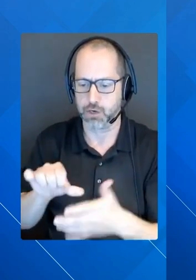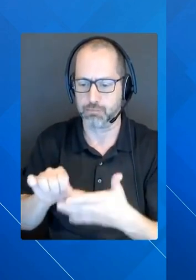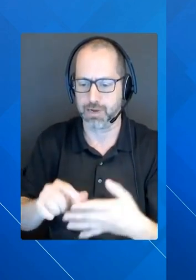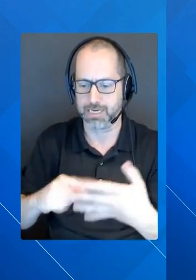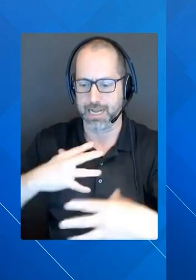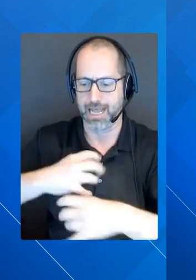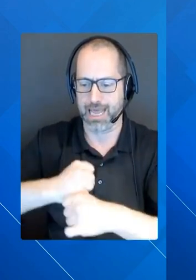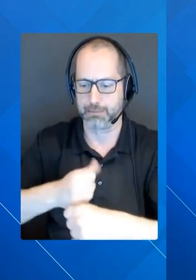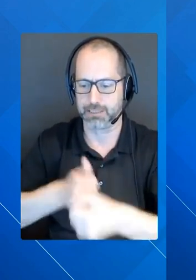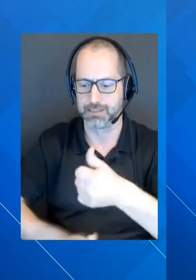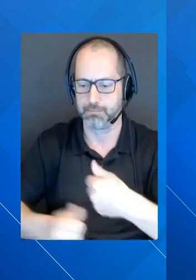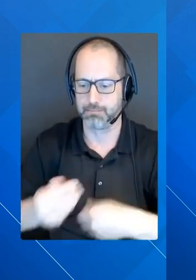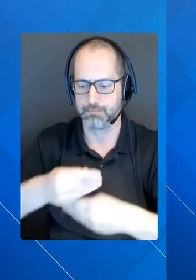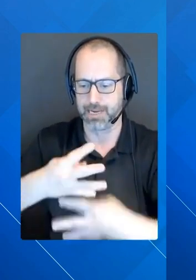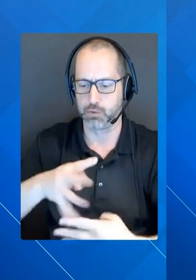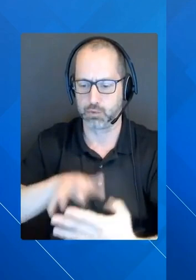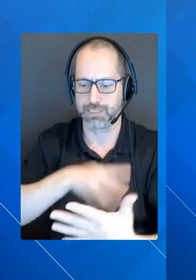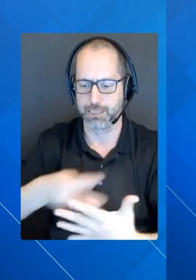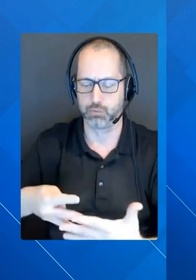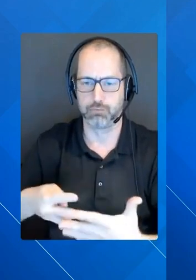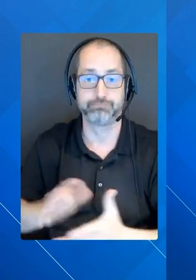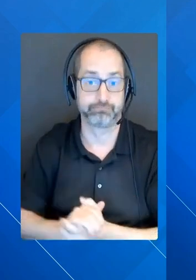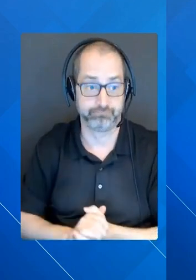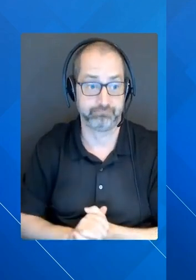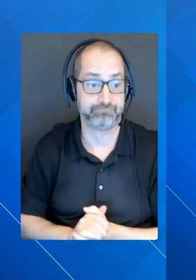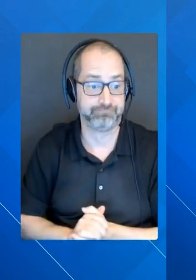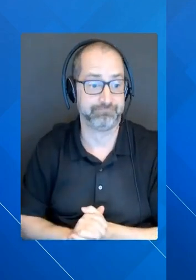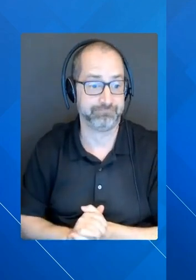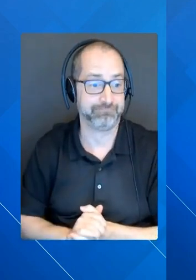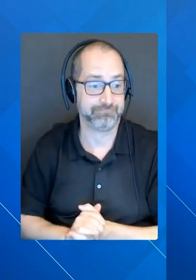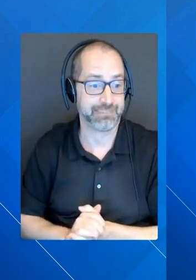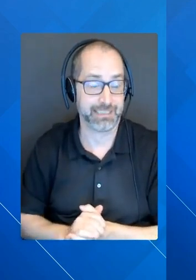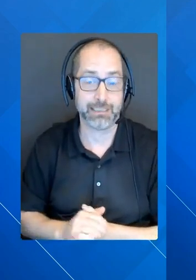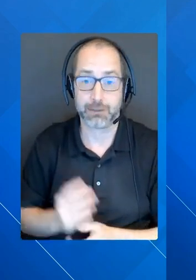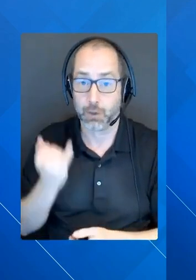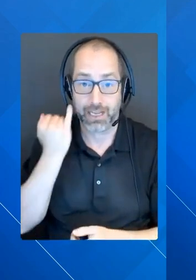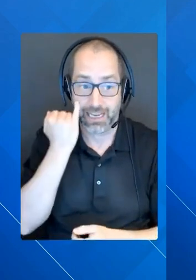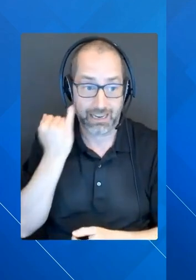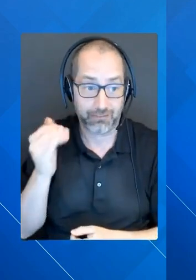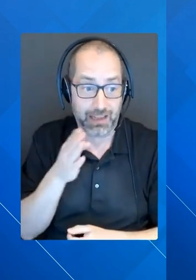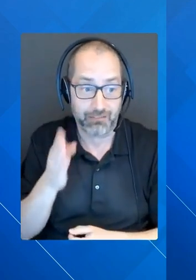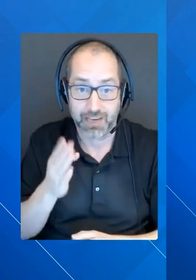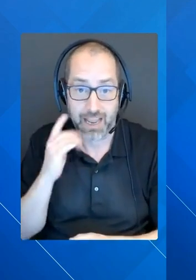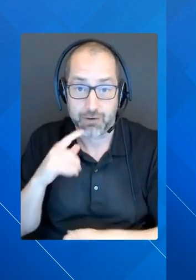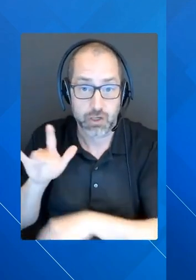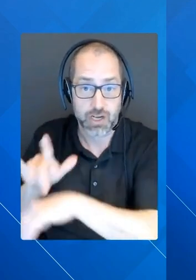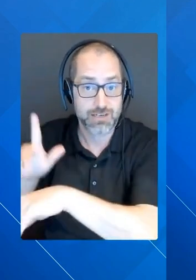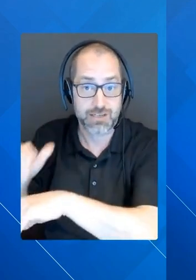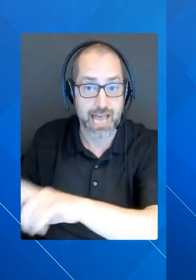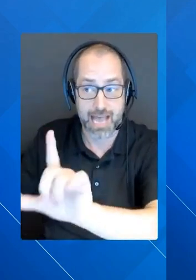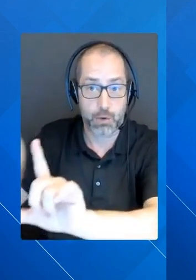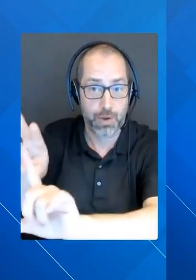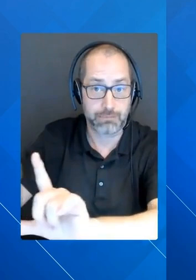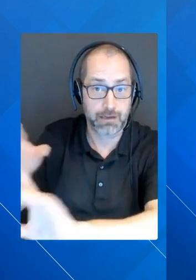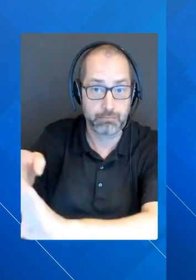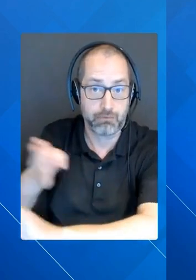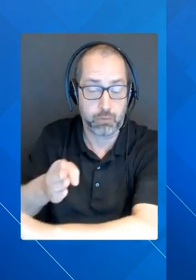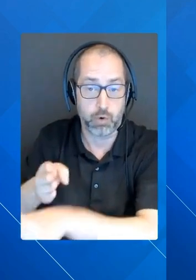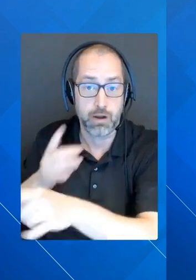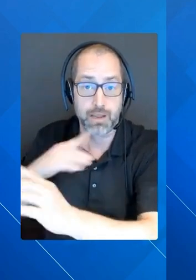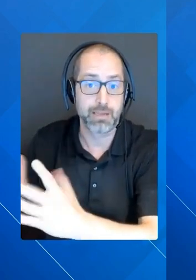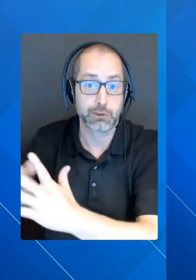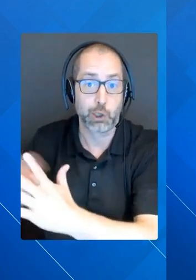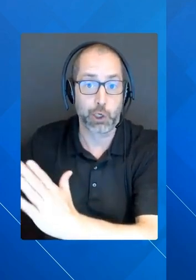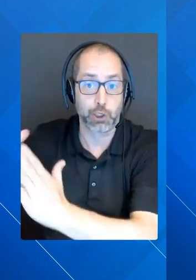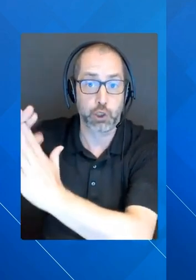schedule. Great. So if I've never been onto this site before, I might start at the top of the page